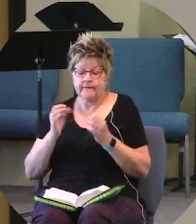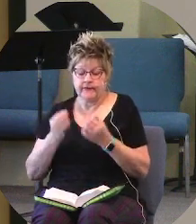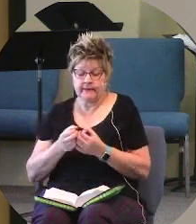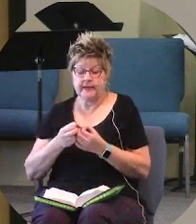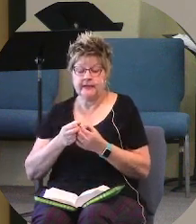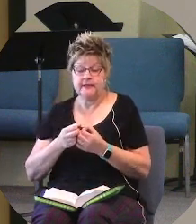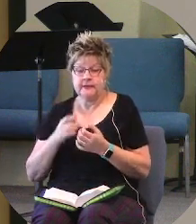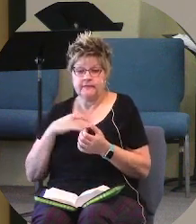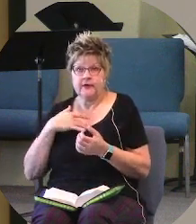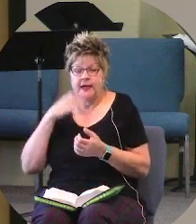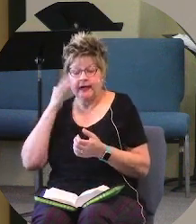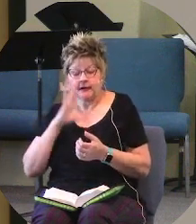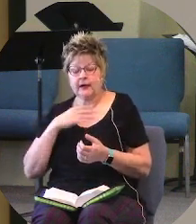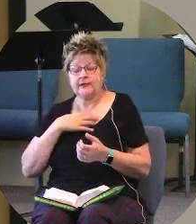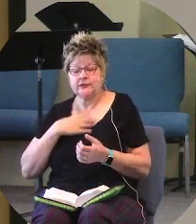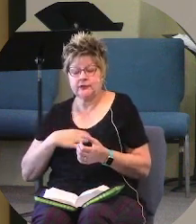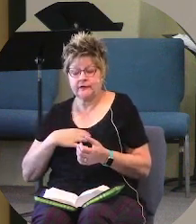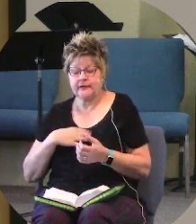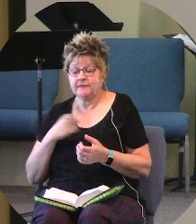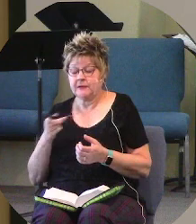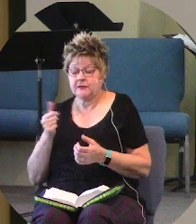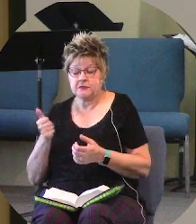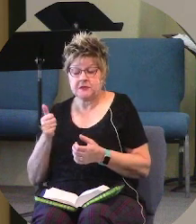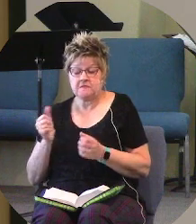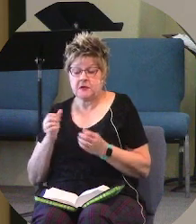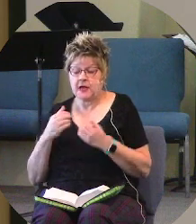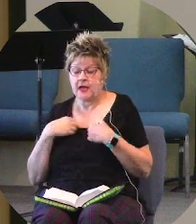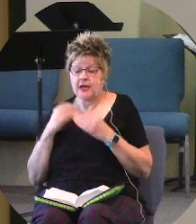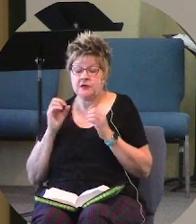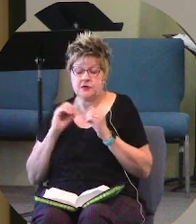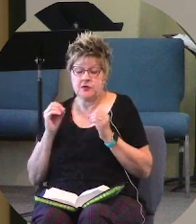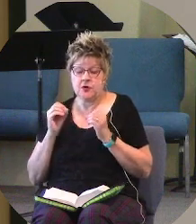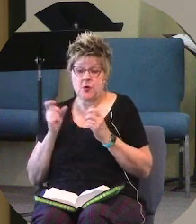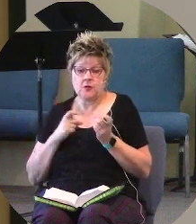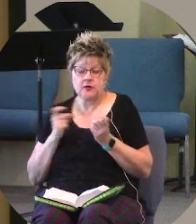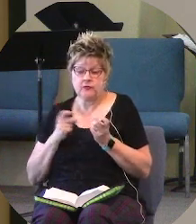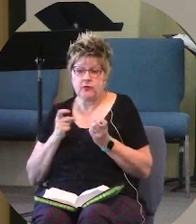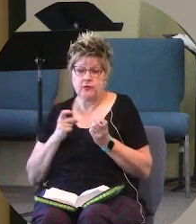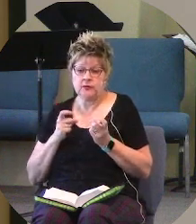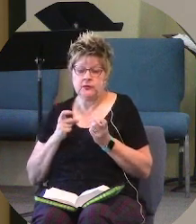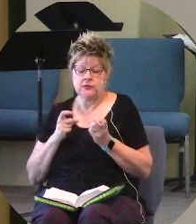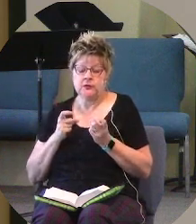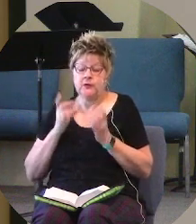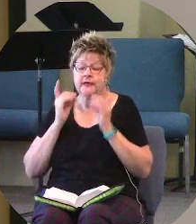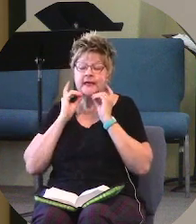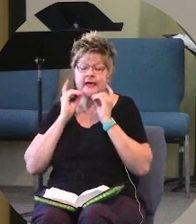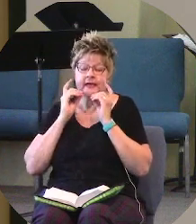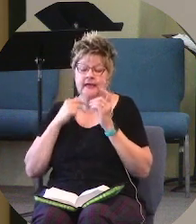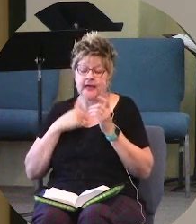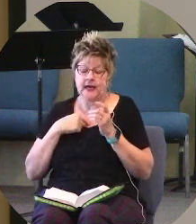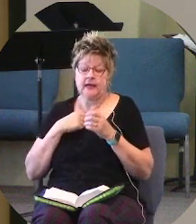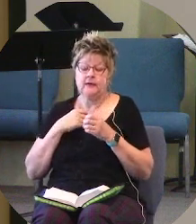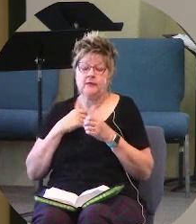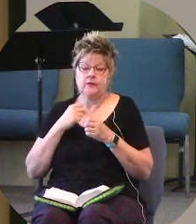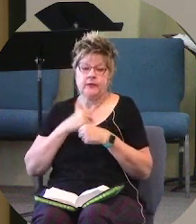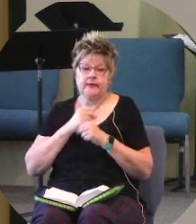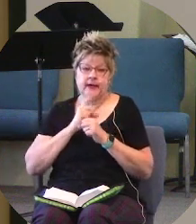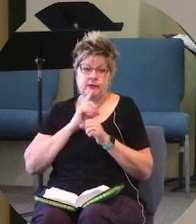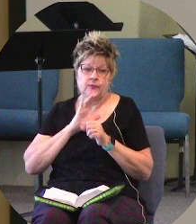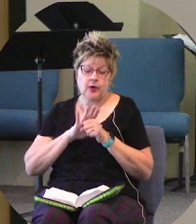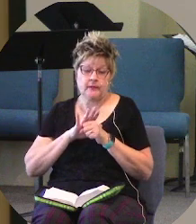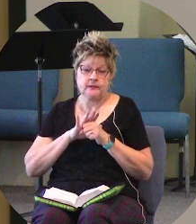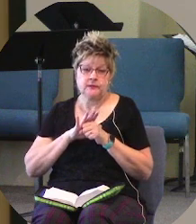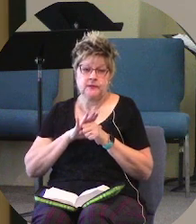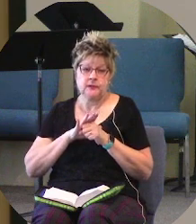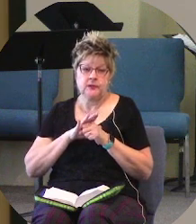it was something that she knew she had no control over. So Diana and I, early on, we made this pledge that we